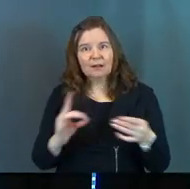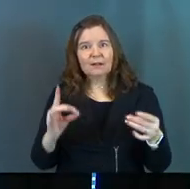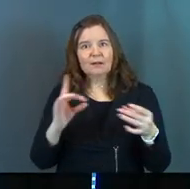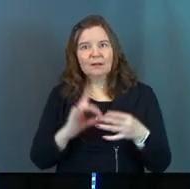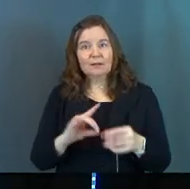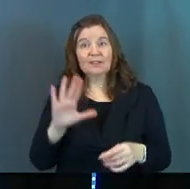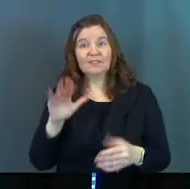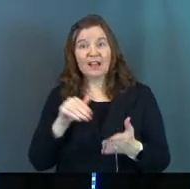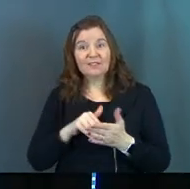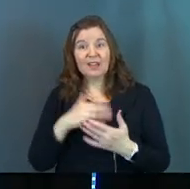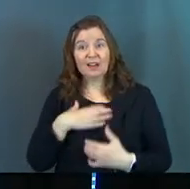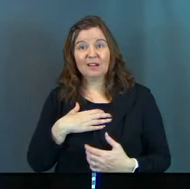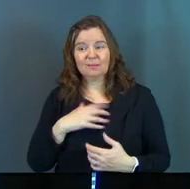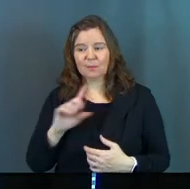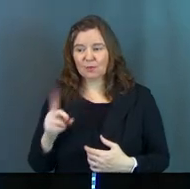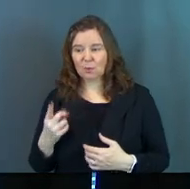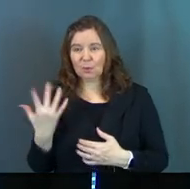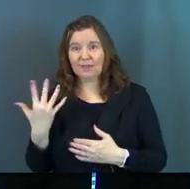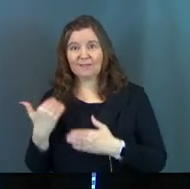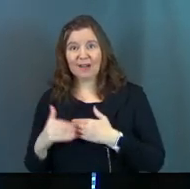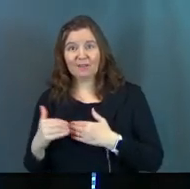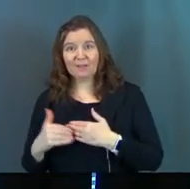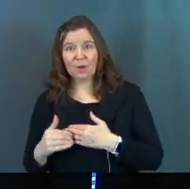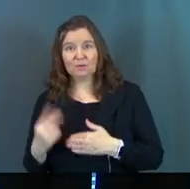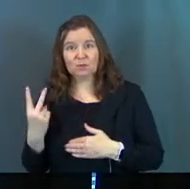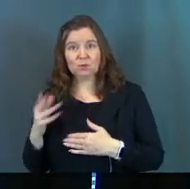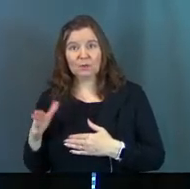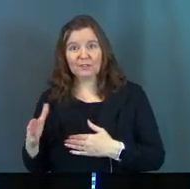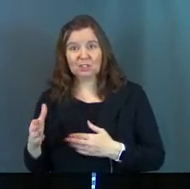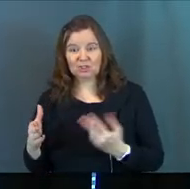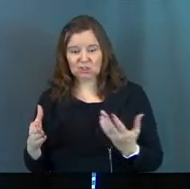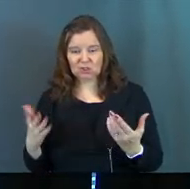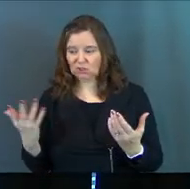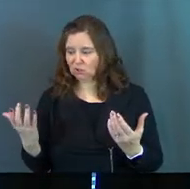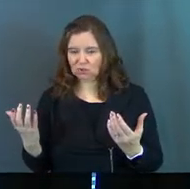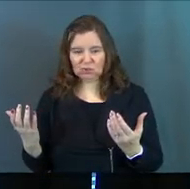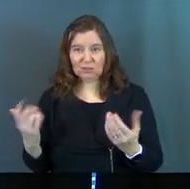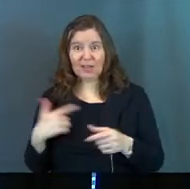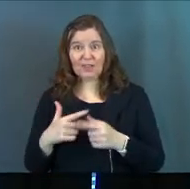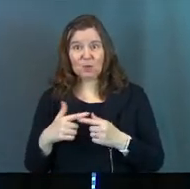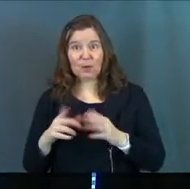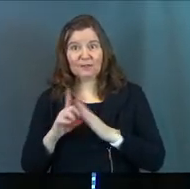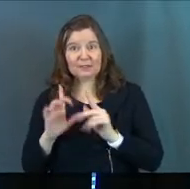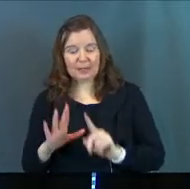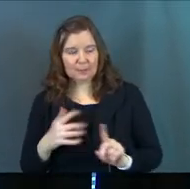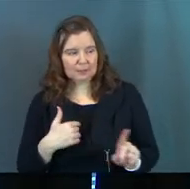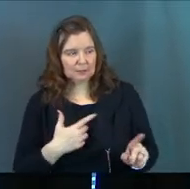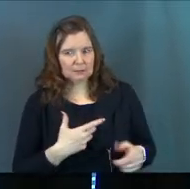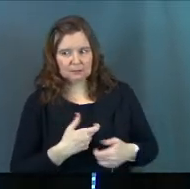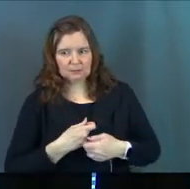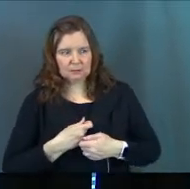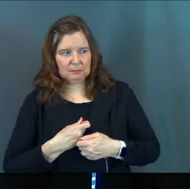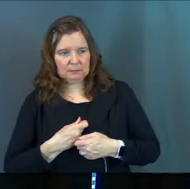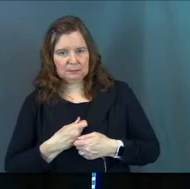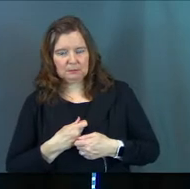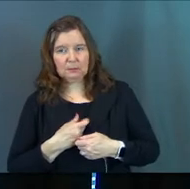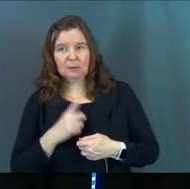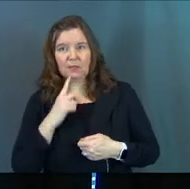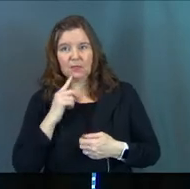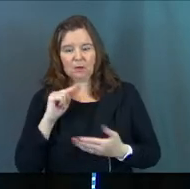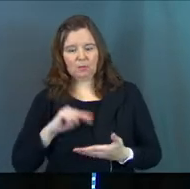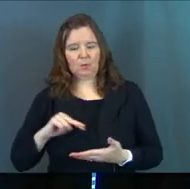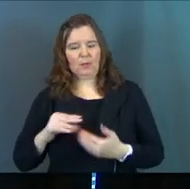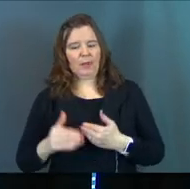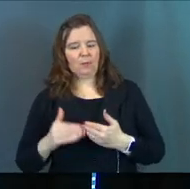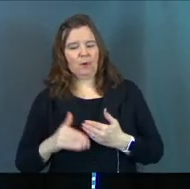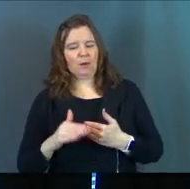5,000 hungry people, there's only 5 loaves and 2 fish. And then you got some possessive disciples sitting there. And what are they doing? They're eyeing